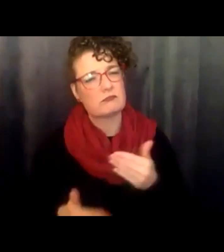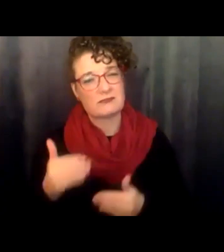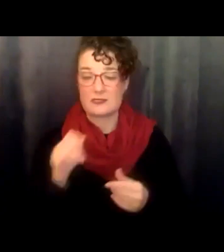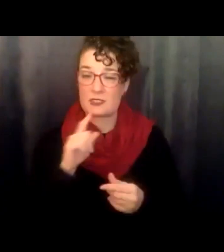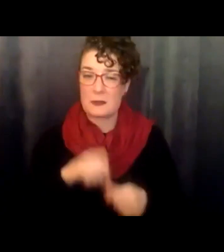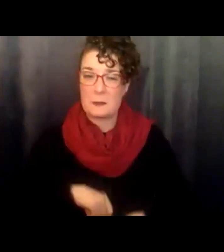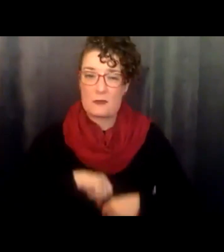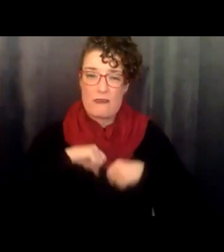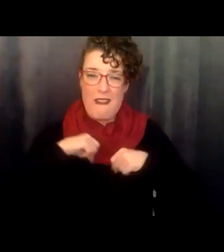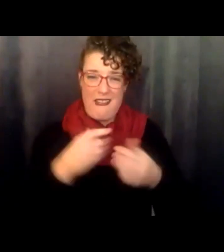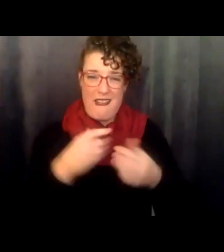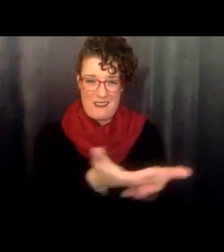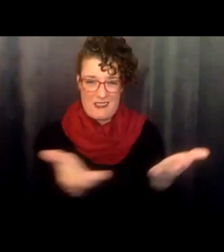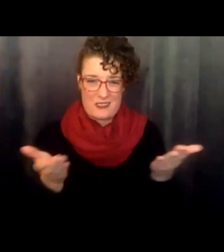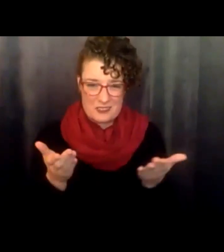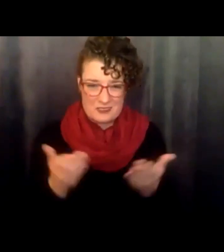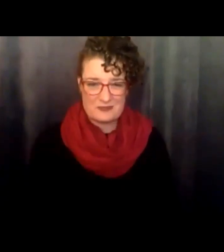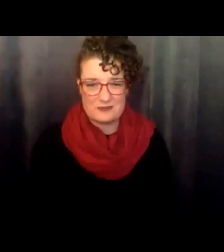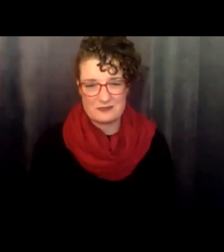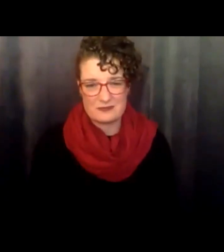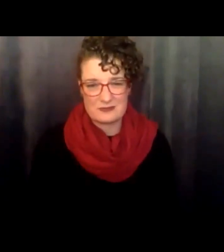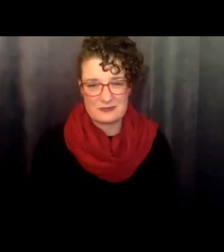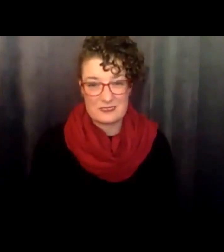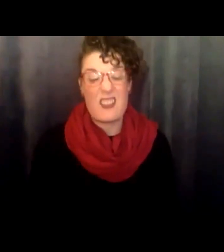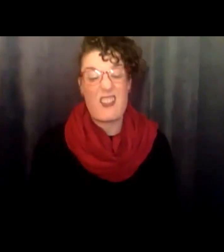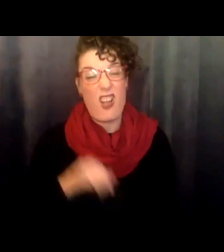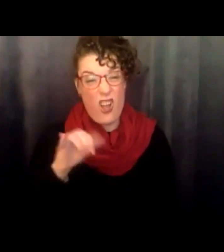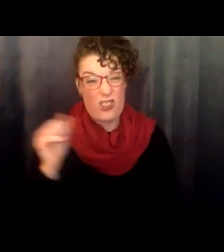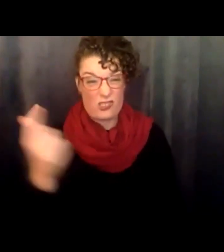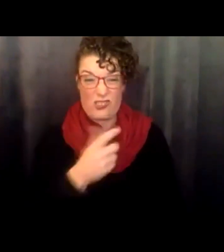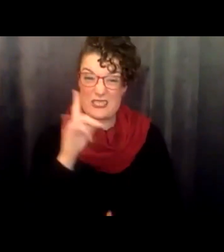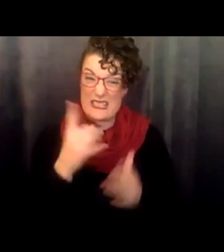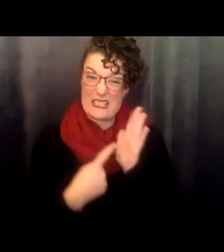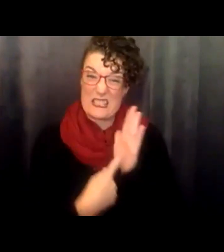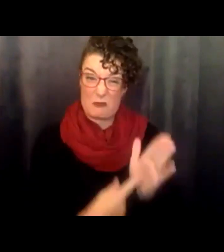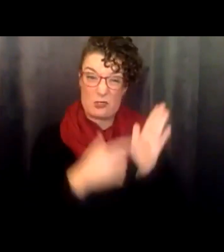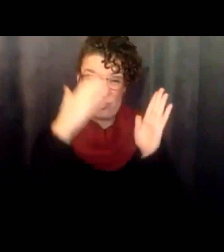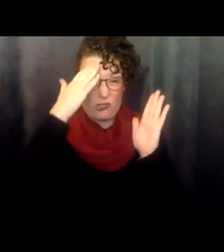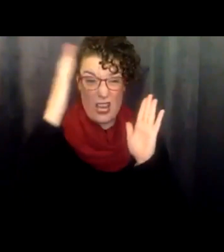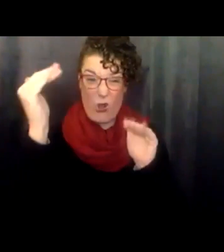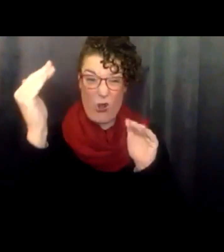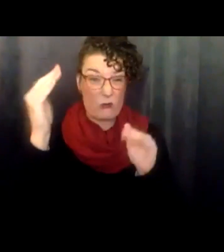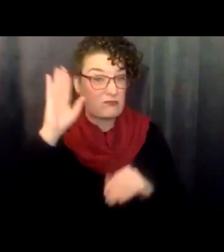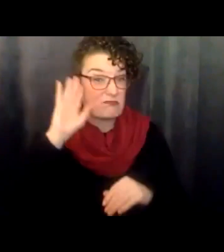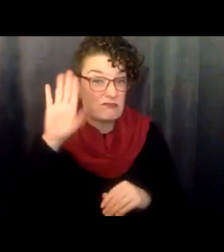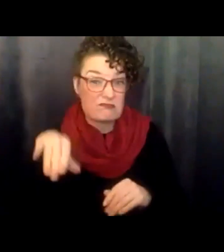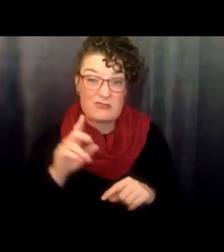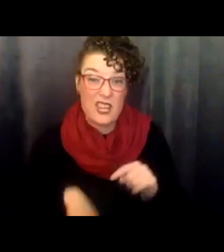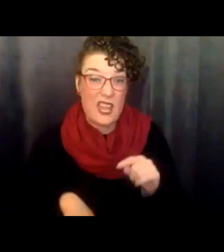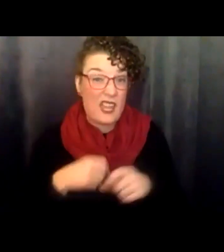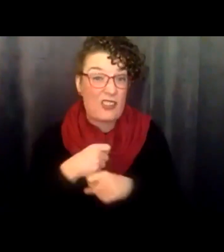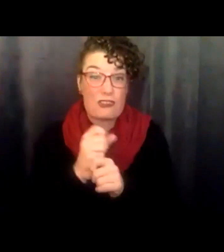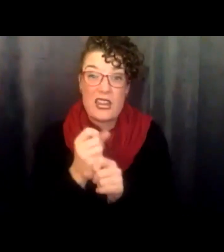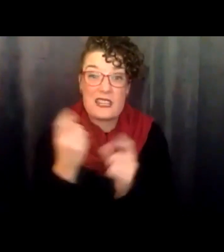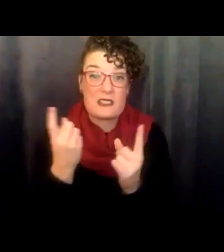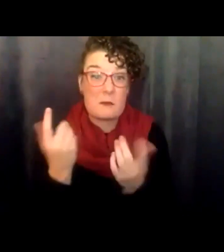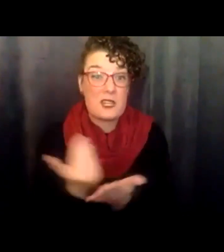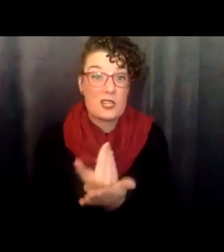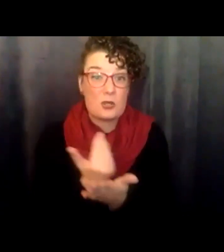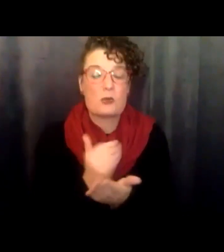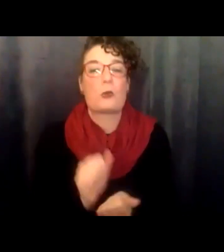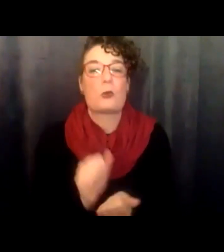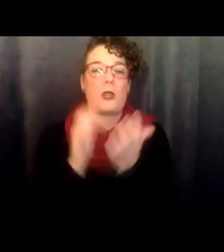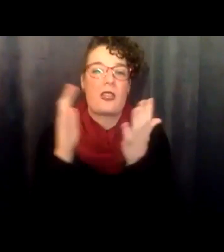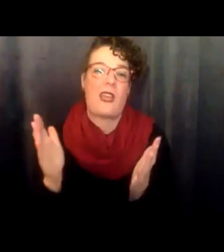them. And they also demonstrated hope, because you cannot create without hope. And all of them have the discipline to